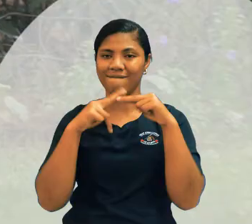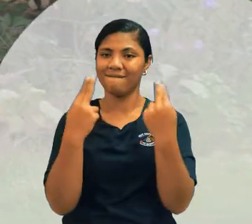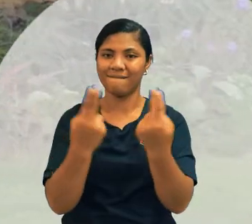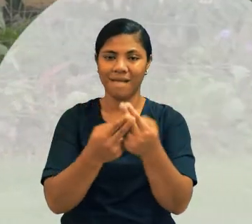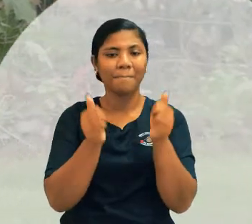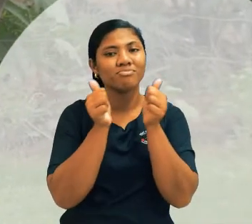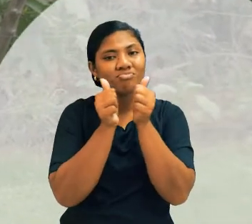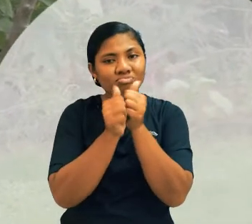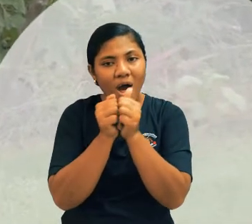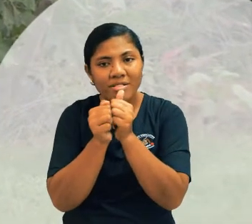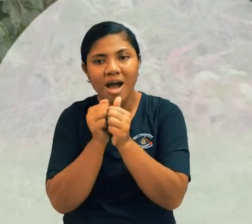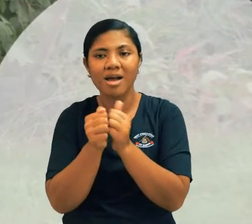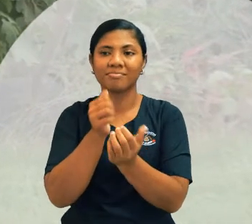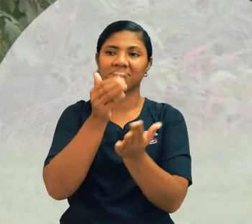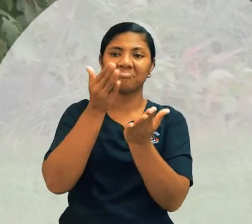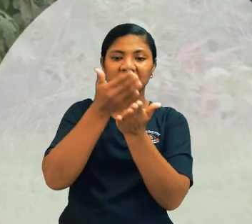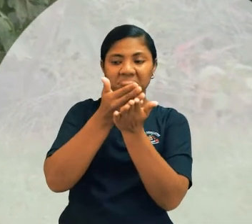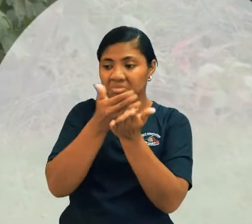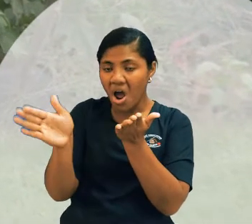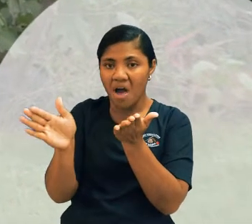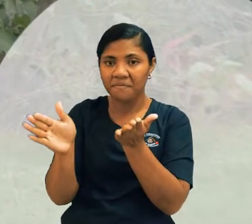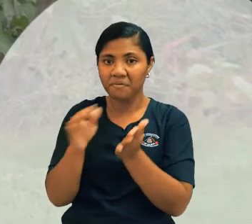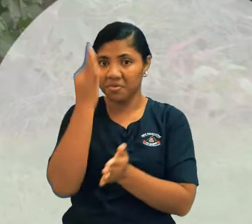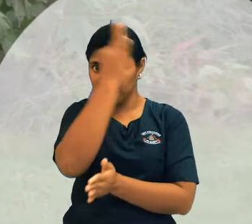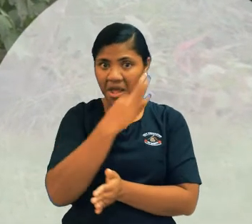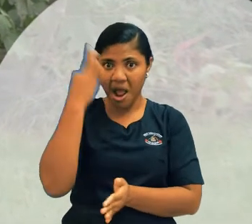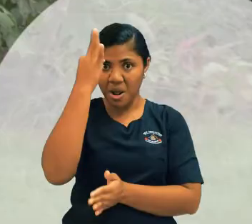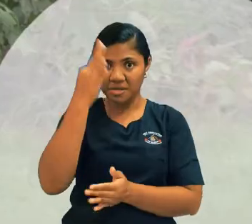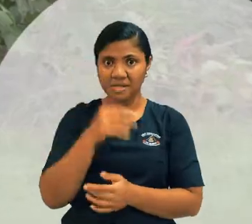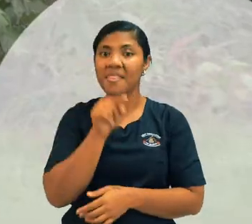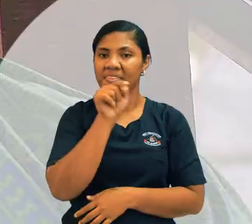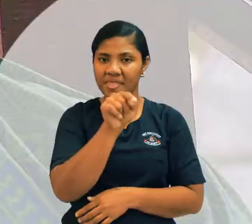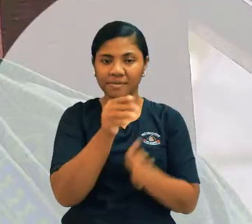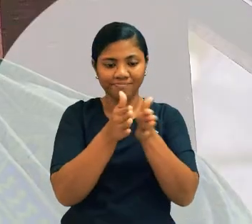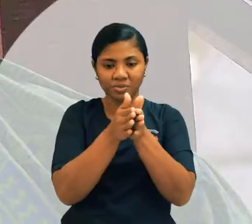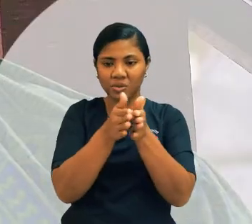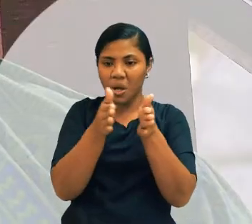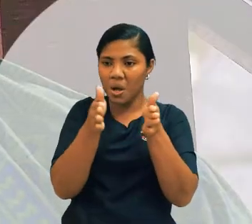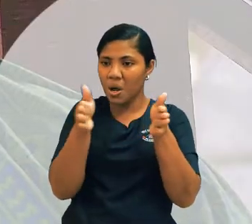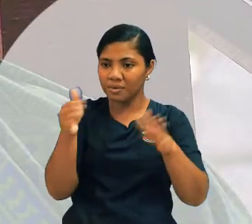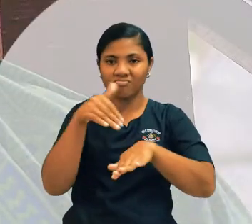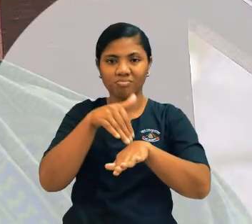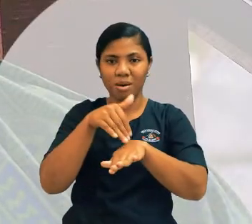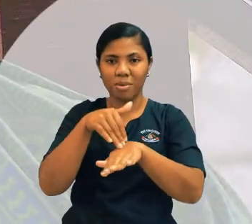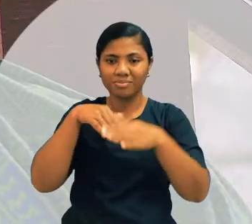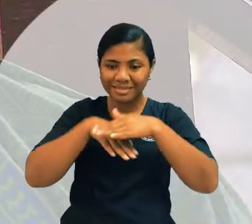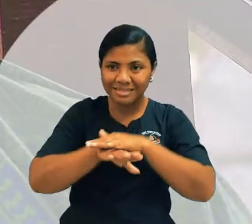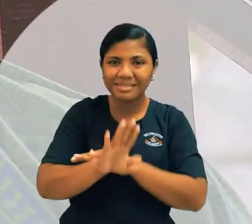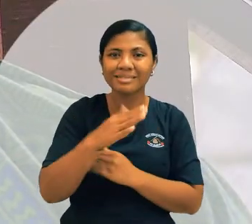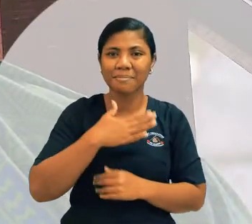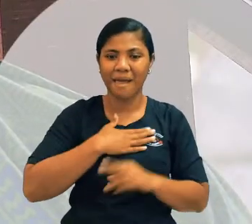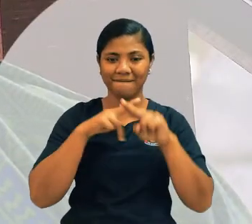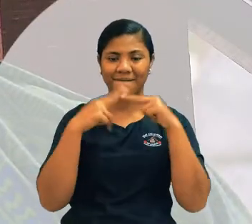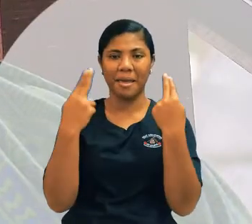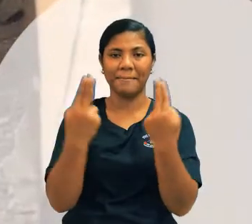afia no manga luenga ia o le peira o ila le waka ufo fuanga ia le pakeki o le aongala le ma le fafitai le ona